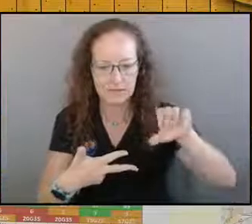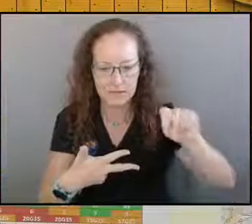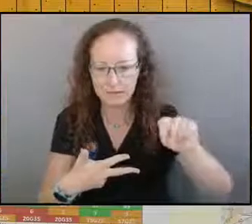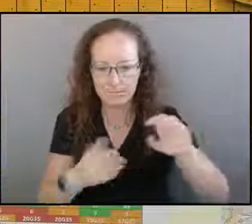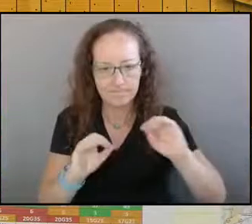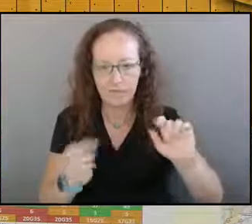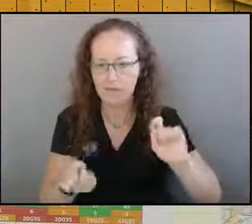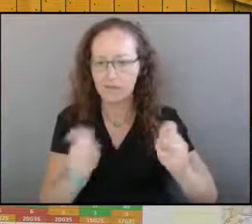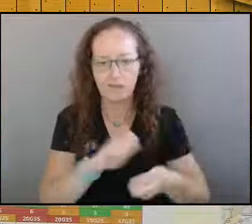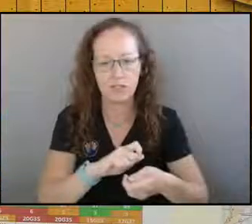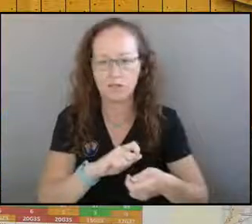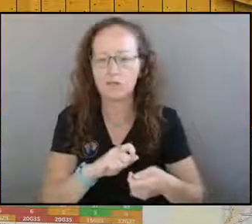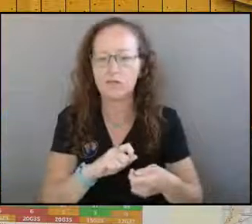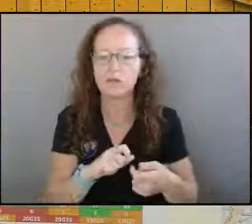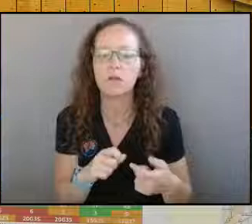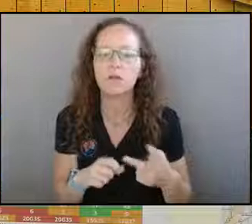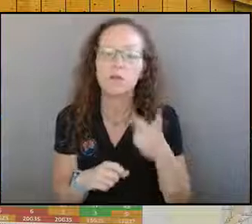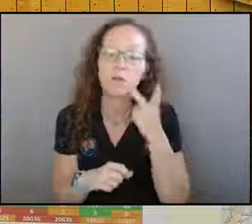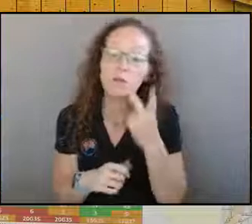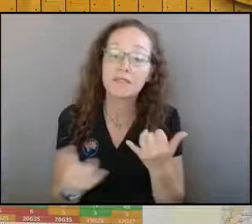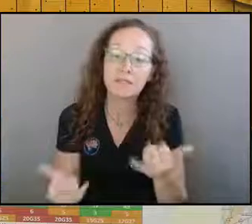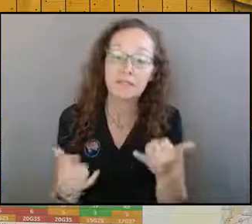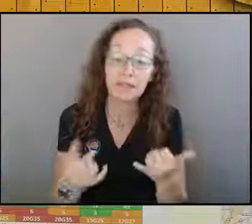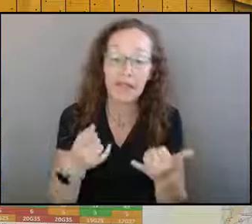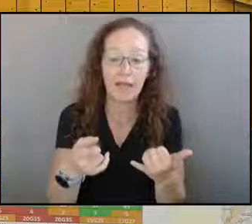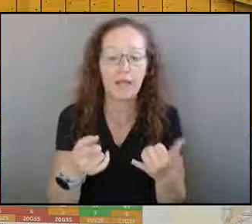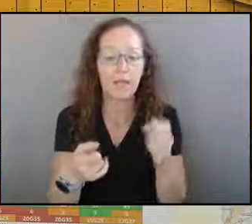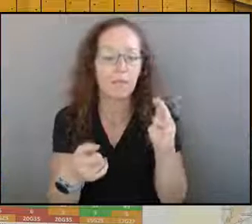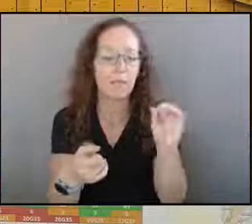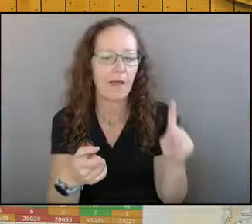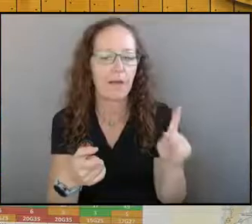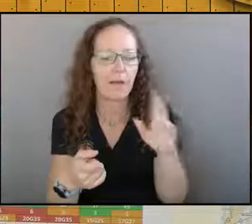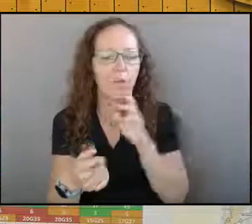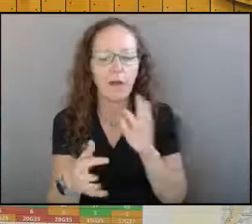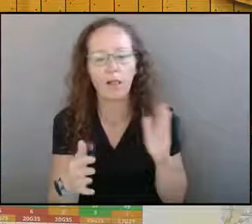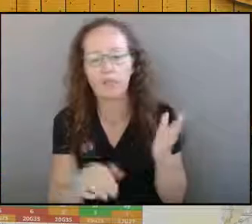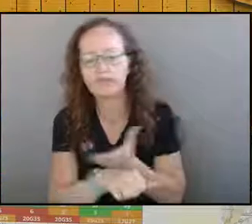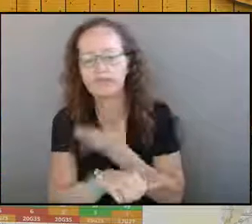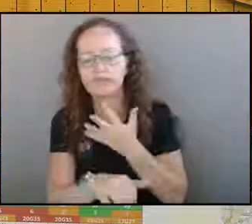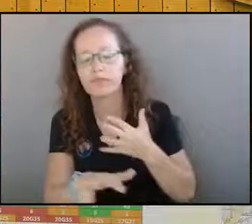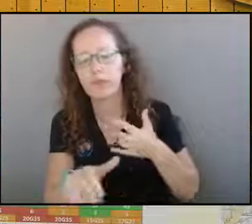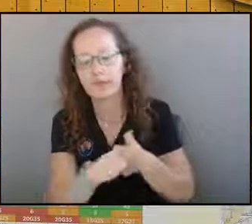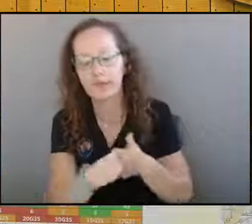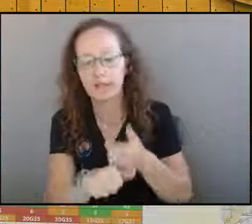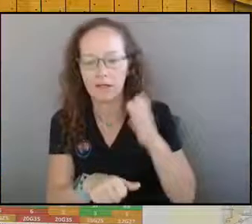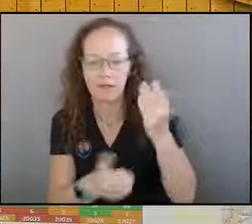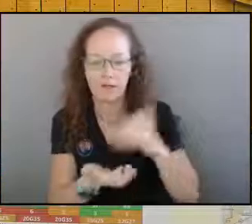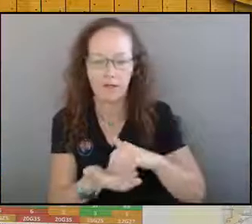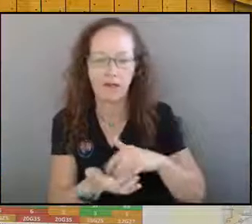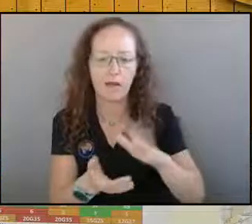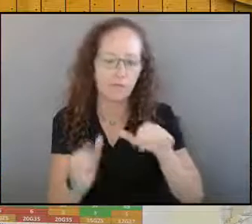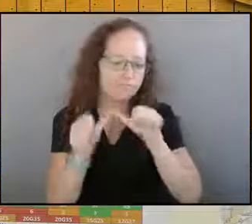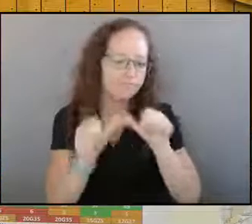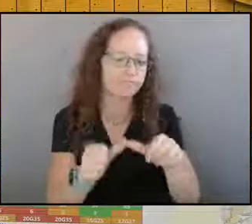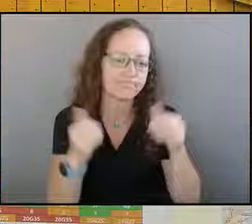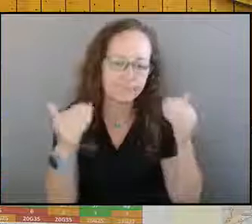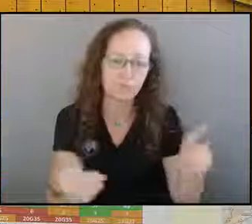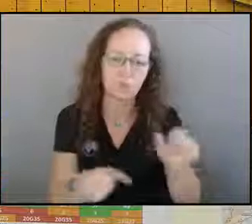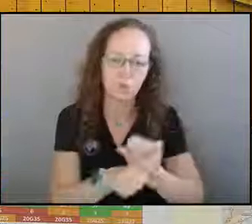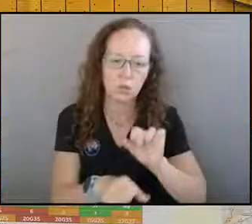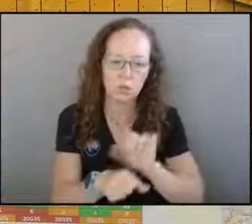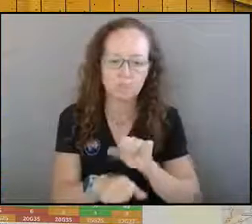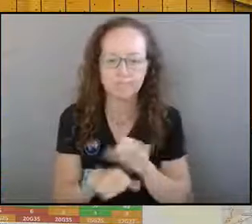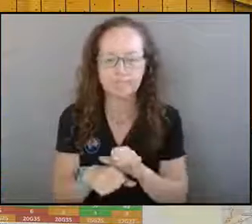we're going to re-update the map, and we're going to continue to push forward. With that being said, again, like I've stated